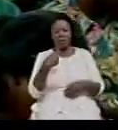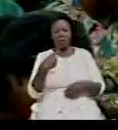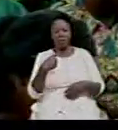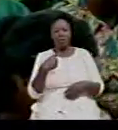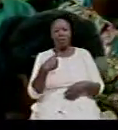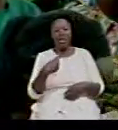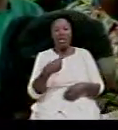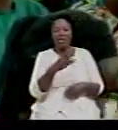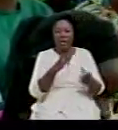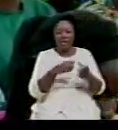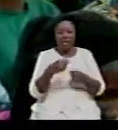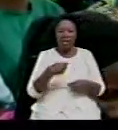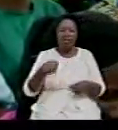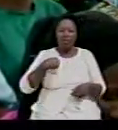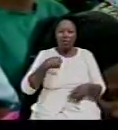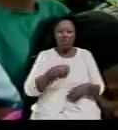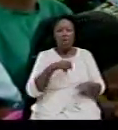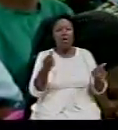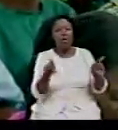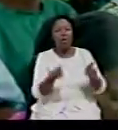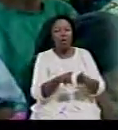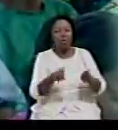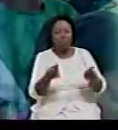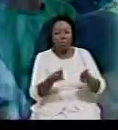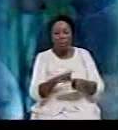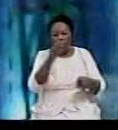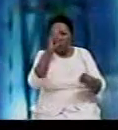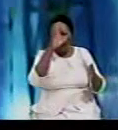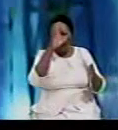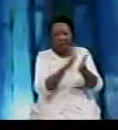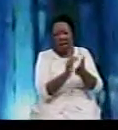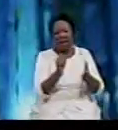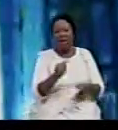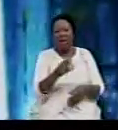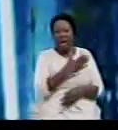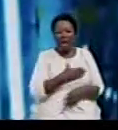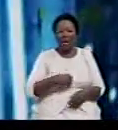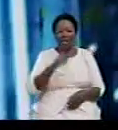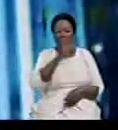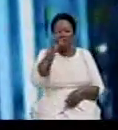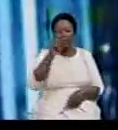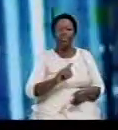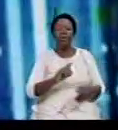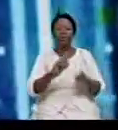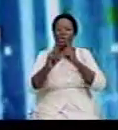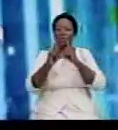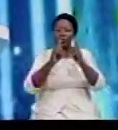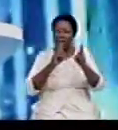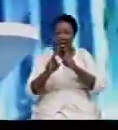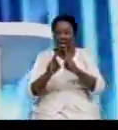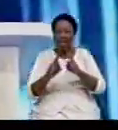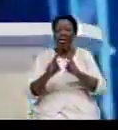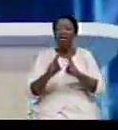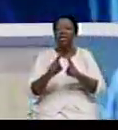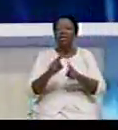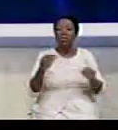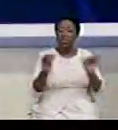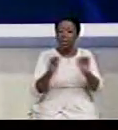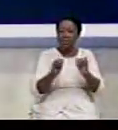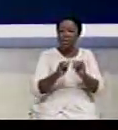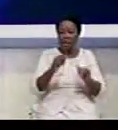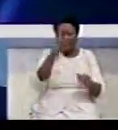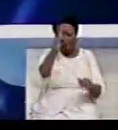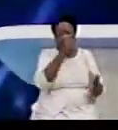we also believe, and therefore speak. Similar faith. The